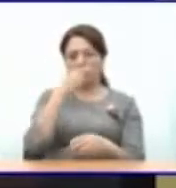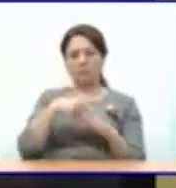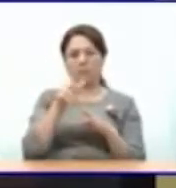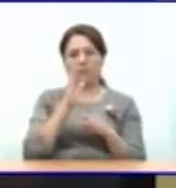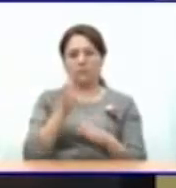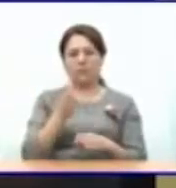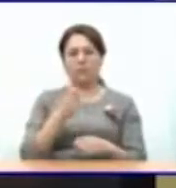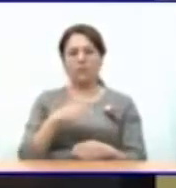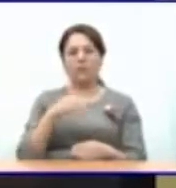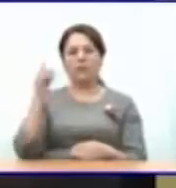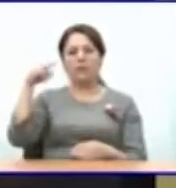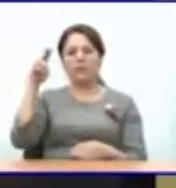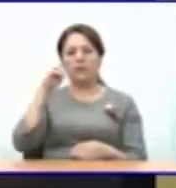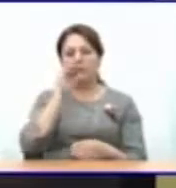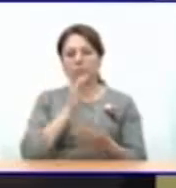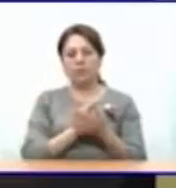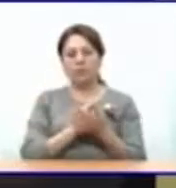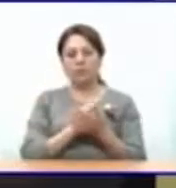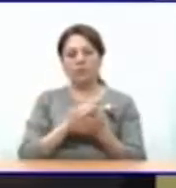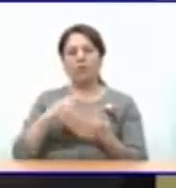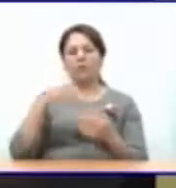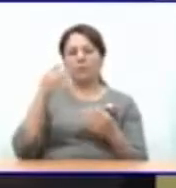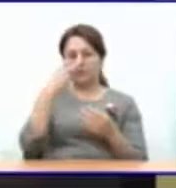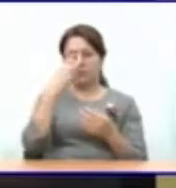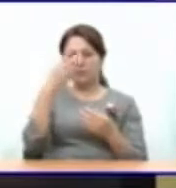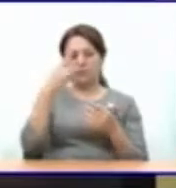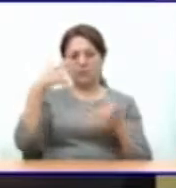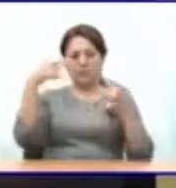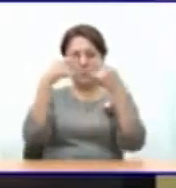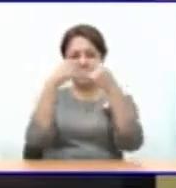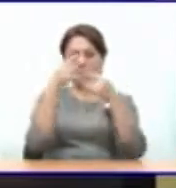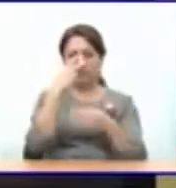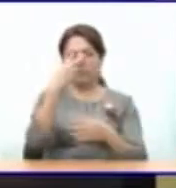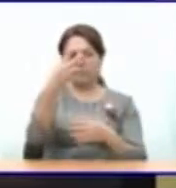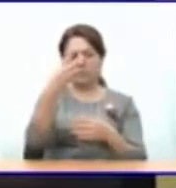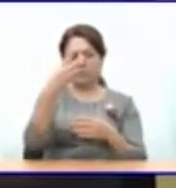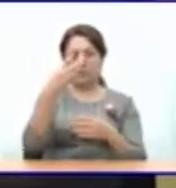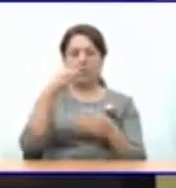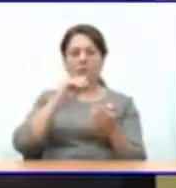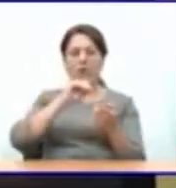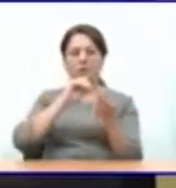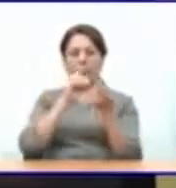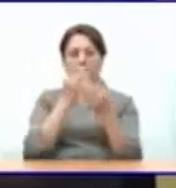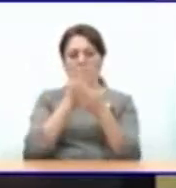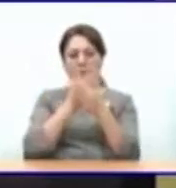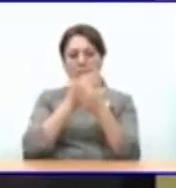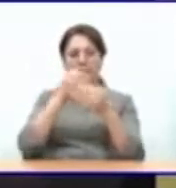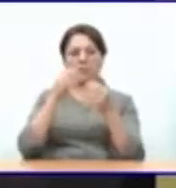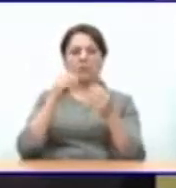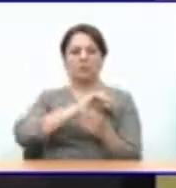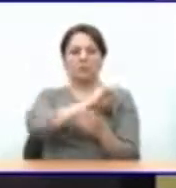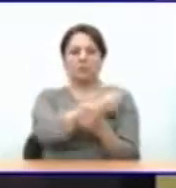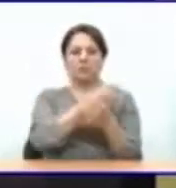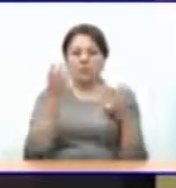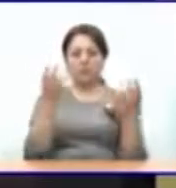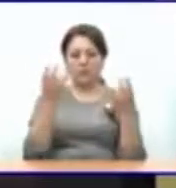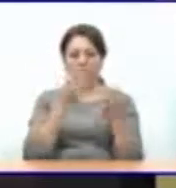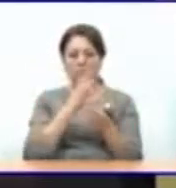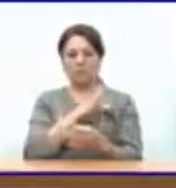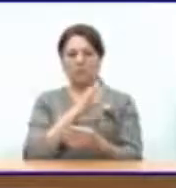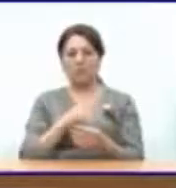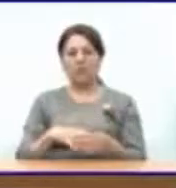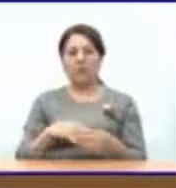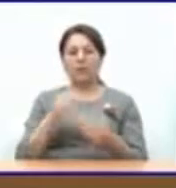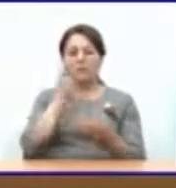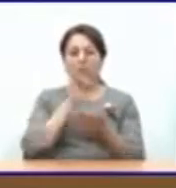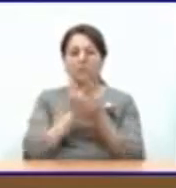mumkin. D javob varianti. Tasvirni ekranda aks ettirish orqali uni kuchaytirish kerak edi.